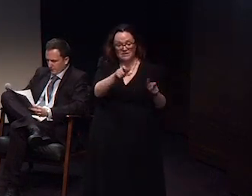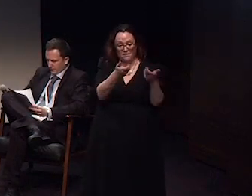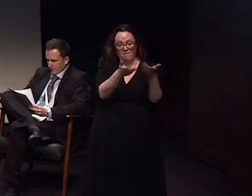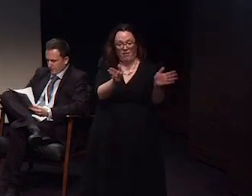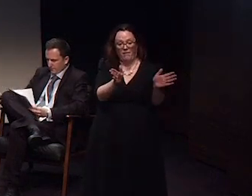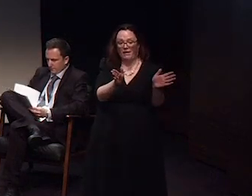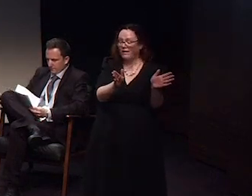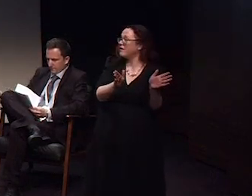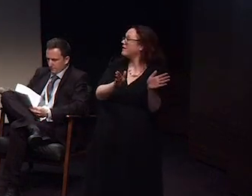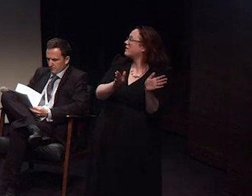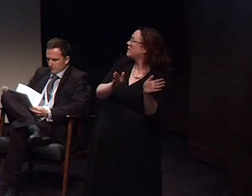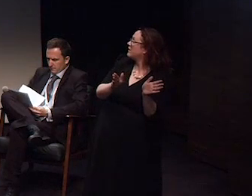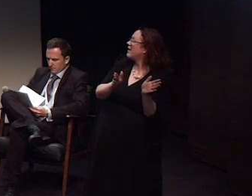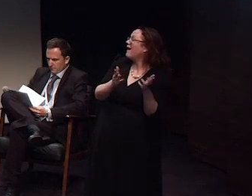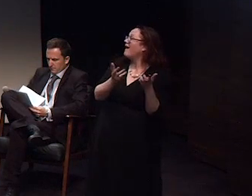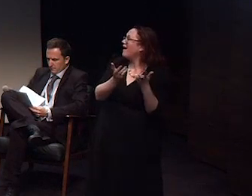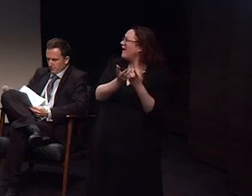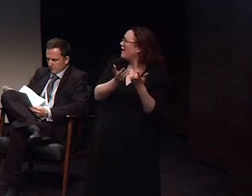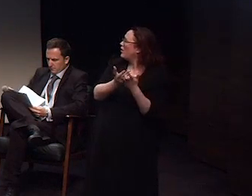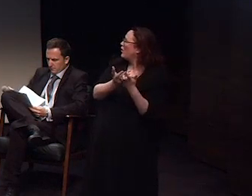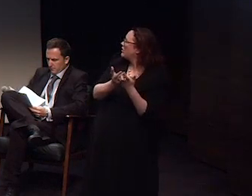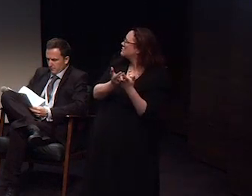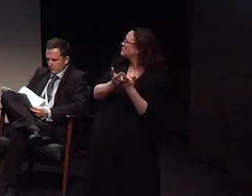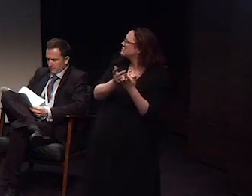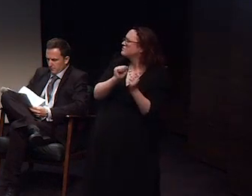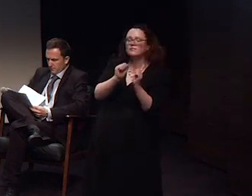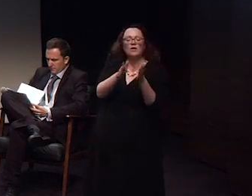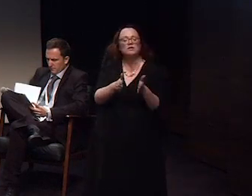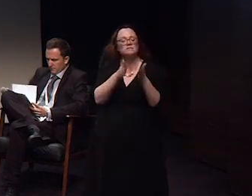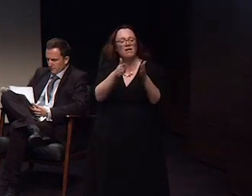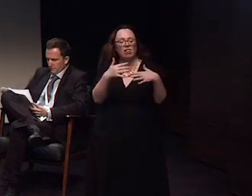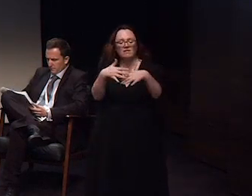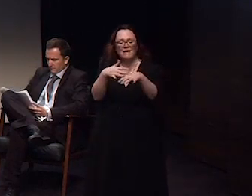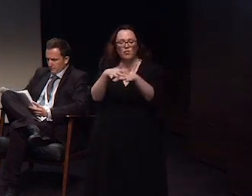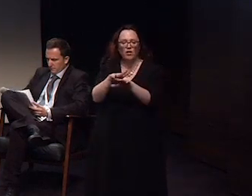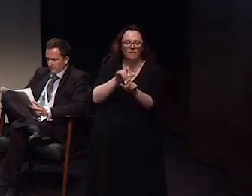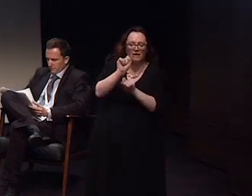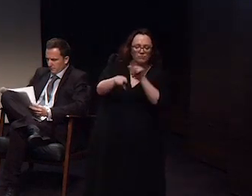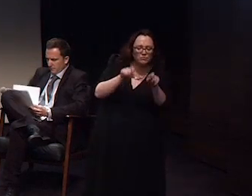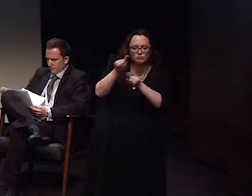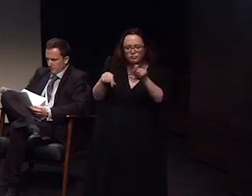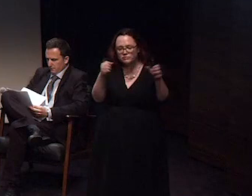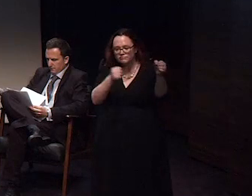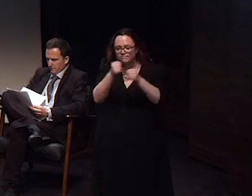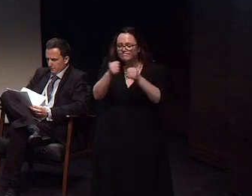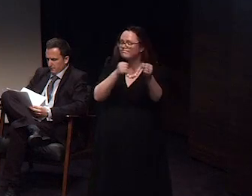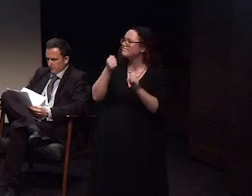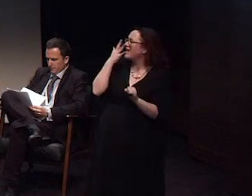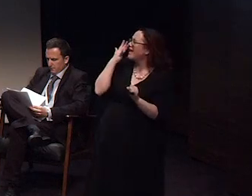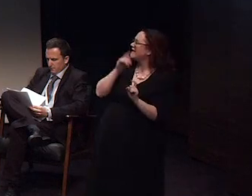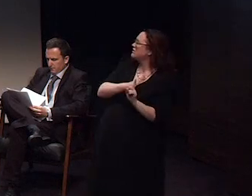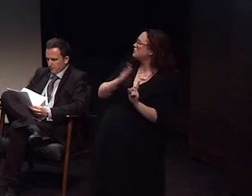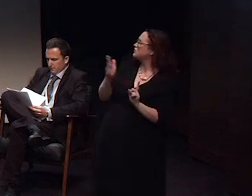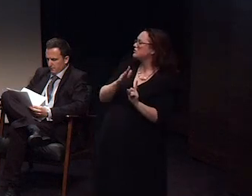on the hospital social network, with a mean age of 53,